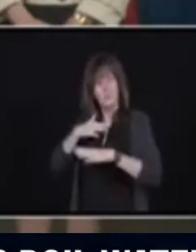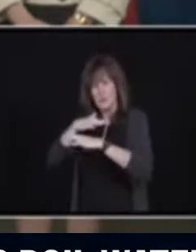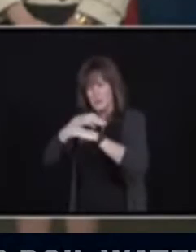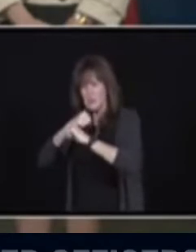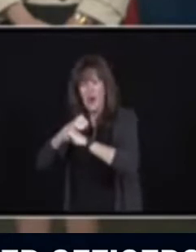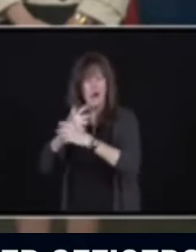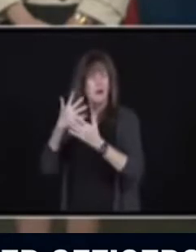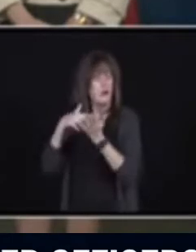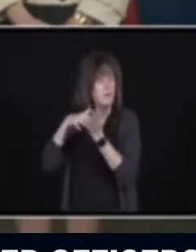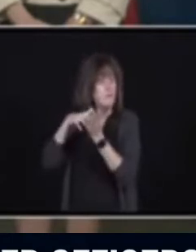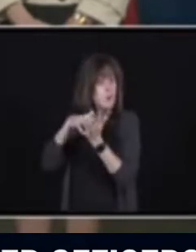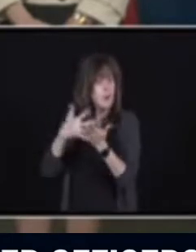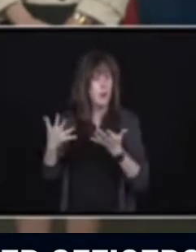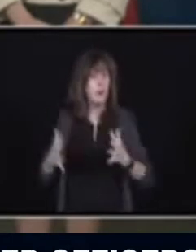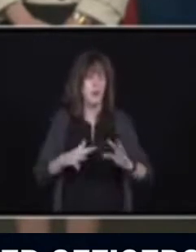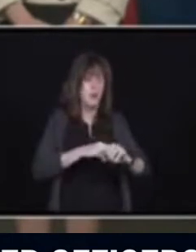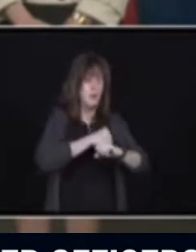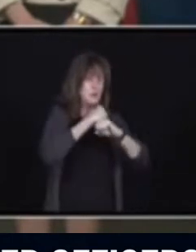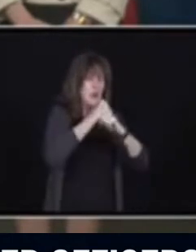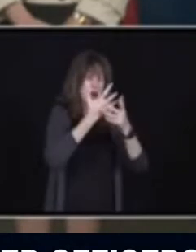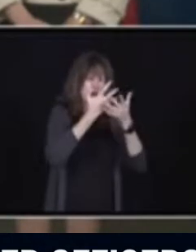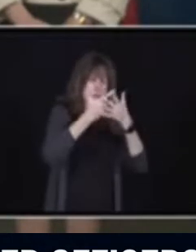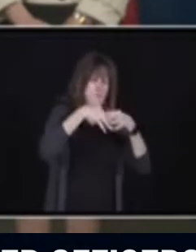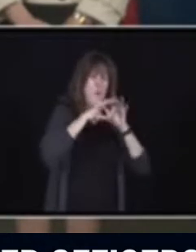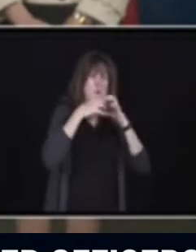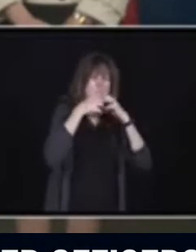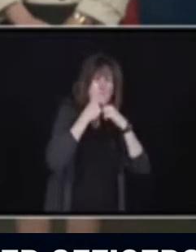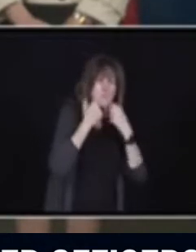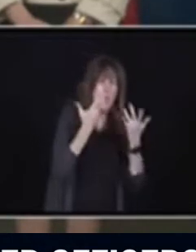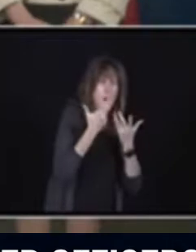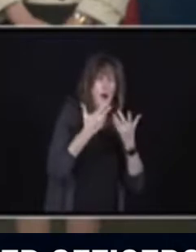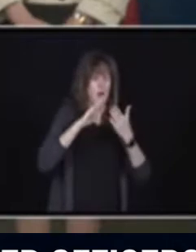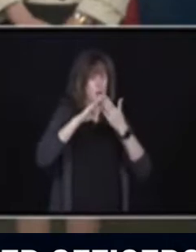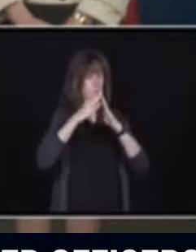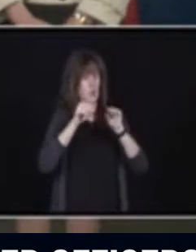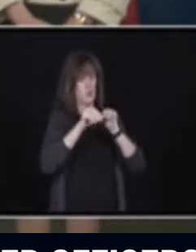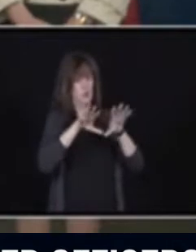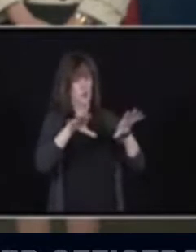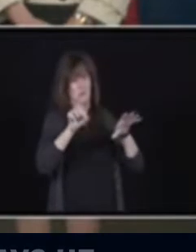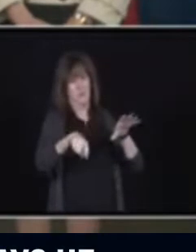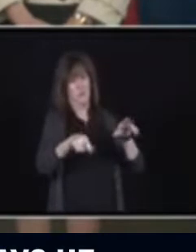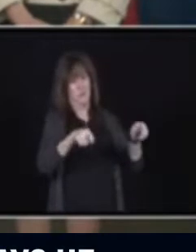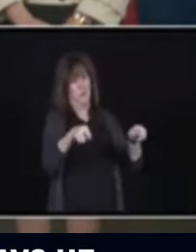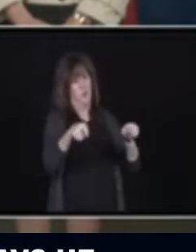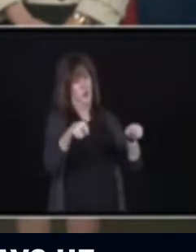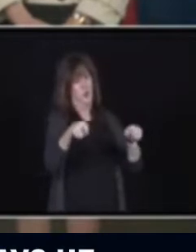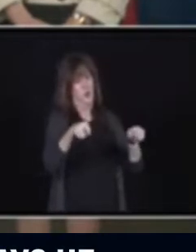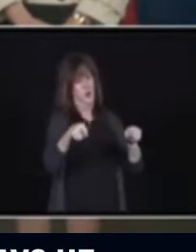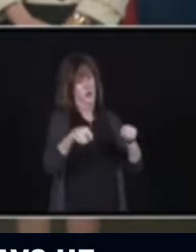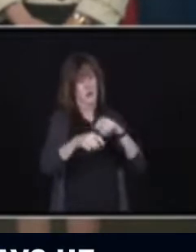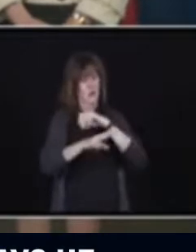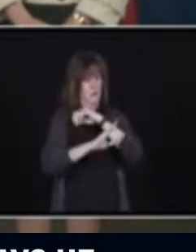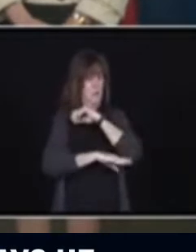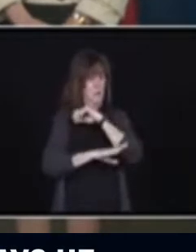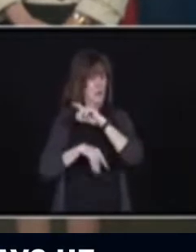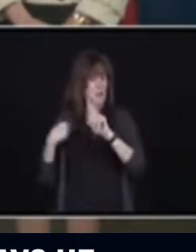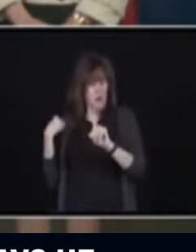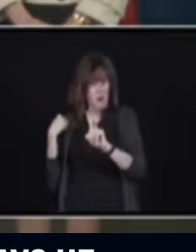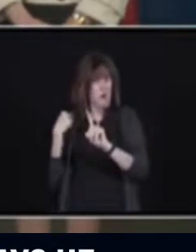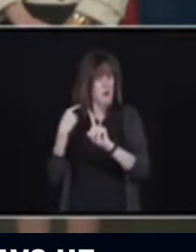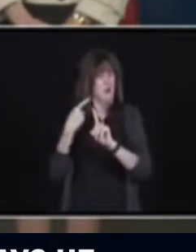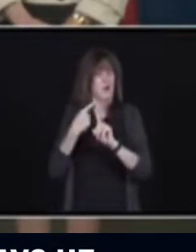most, we have to get the community spread under control. Since September, following the advice of our health